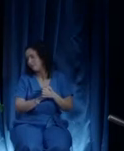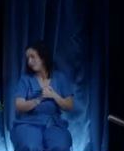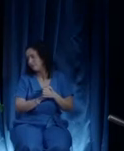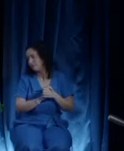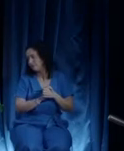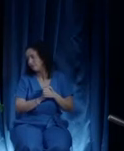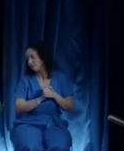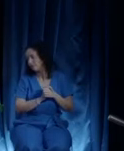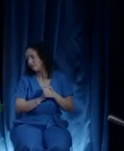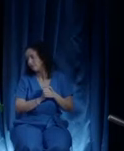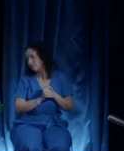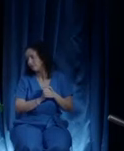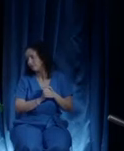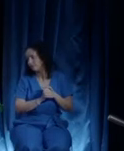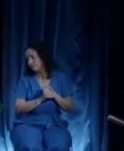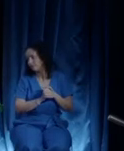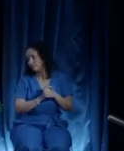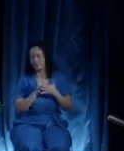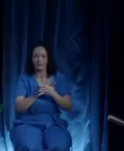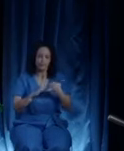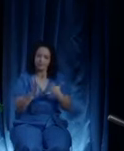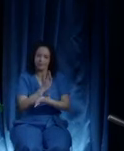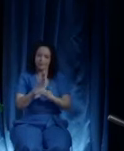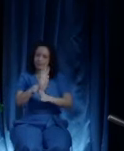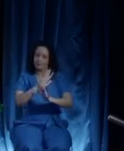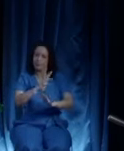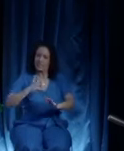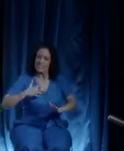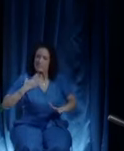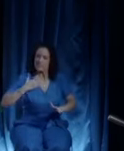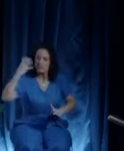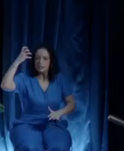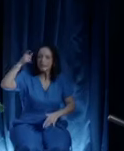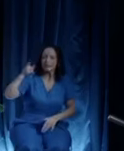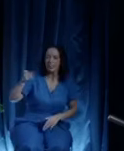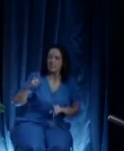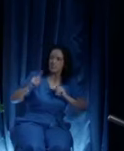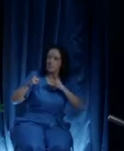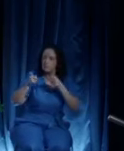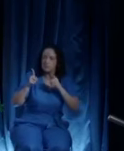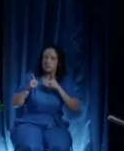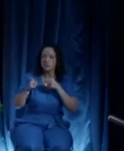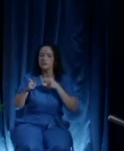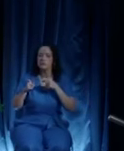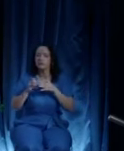You have also to be able to... It's like